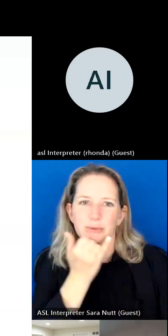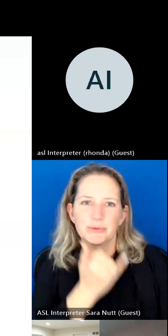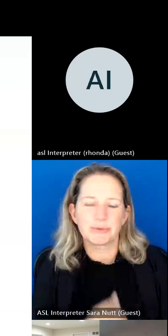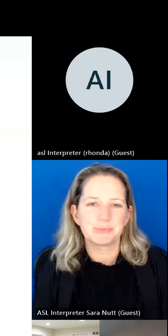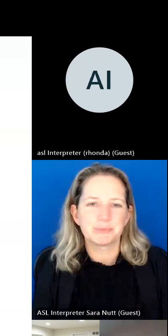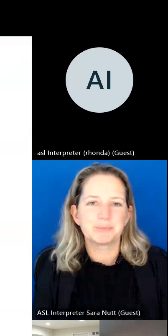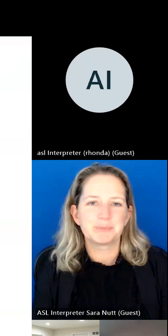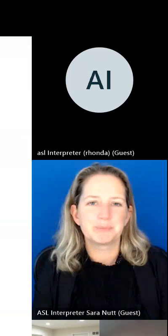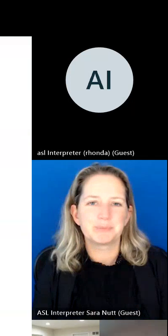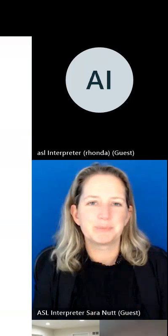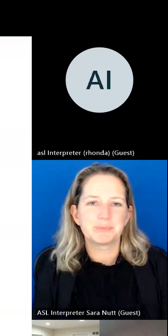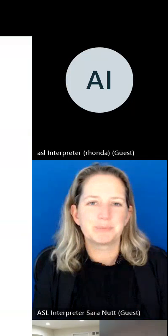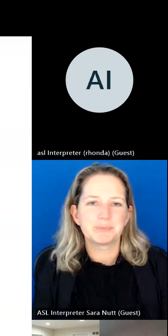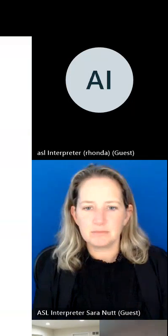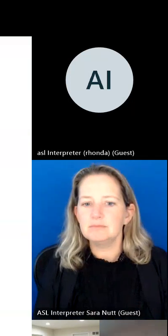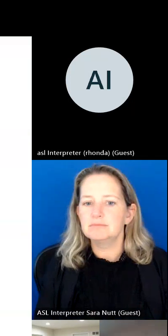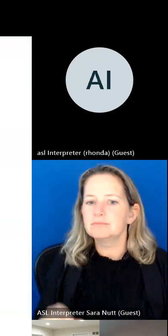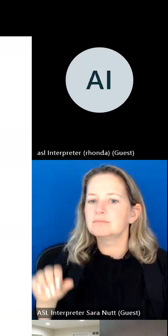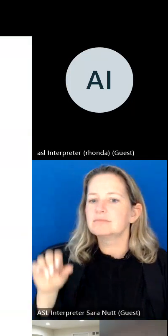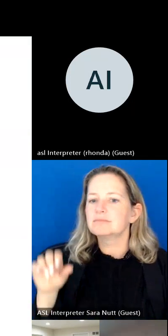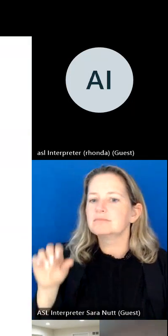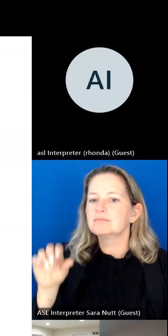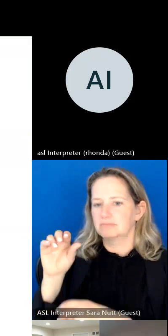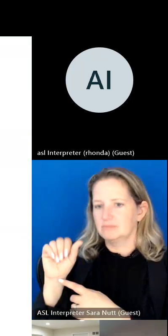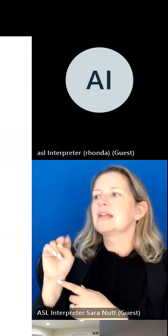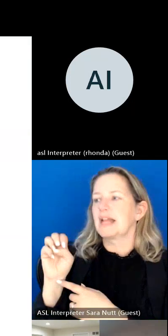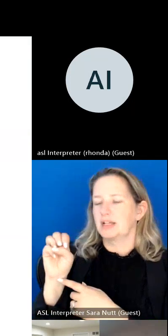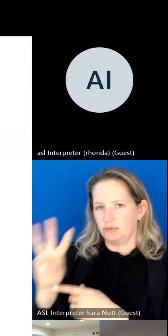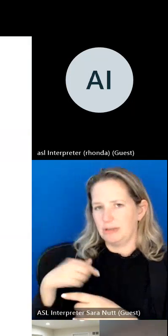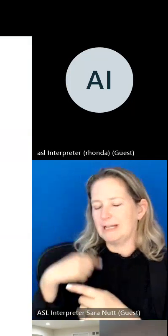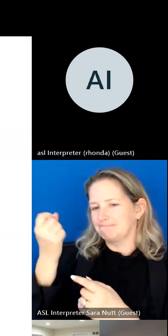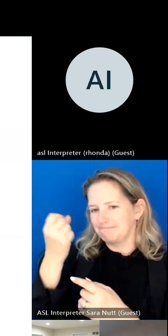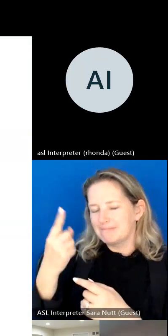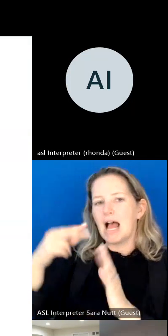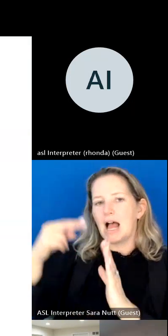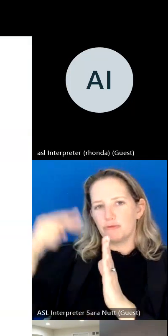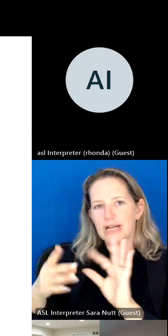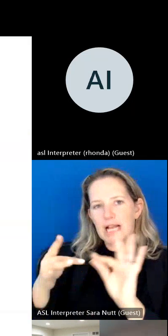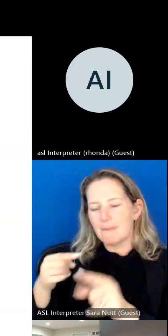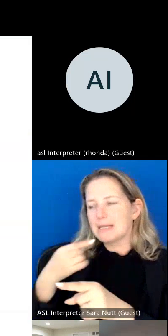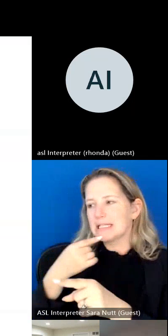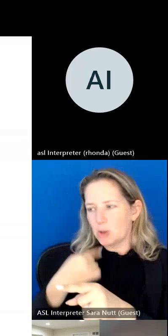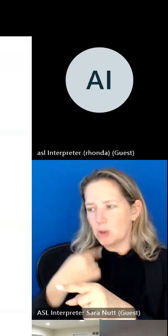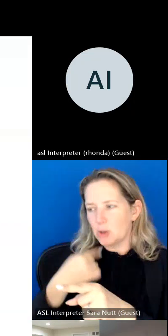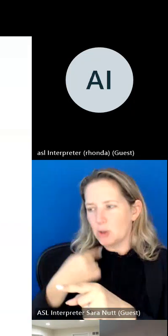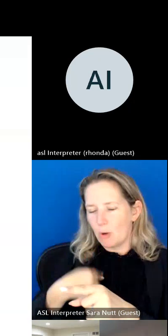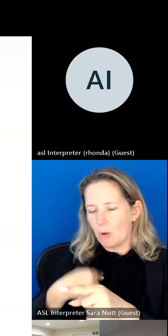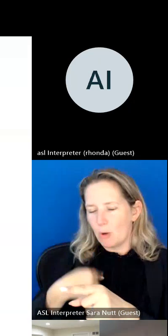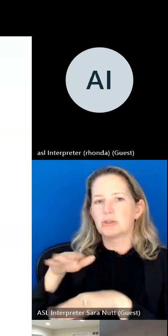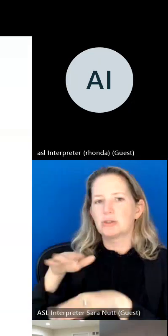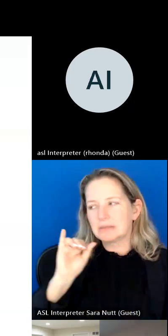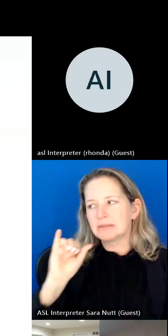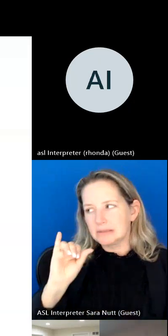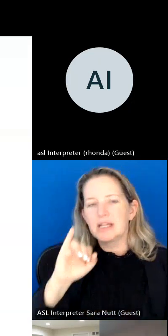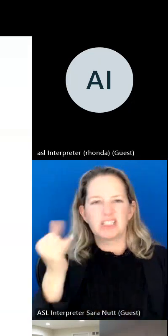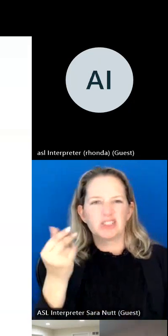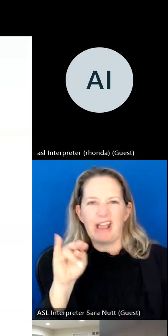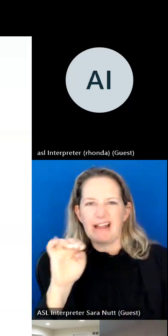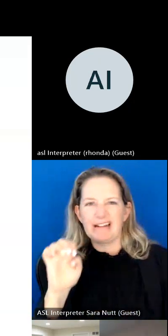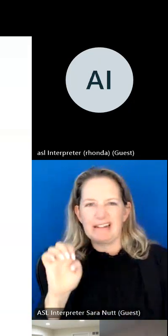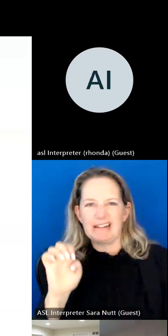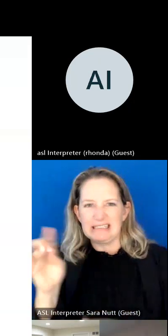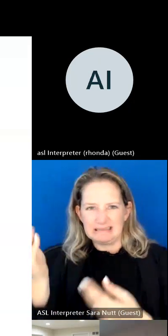Yeah, I appreciate the comment about me slowing down. Sorry about that. And Janice tried to slow me down. But I'll work on